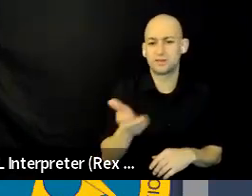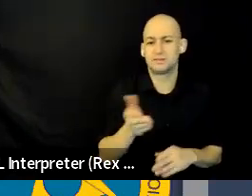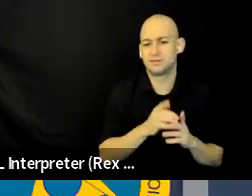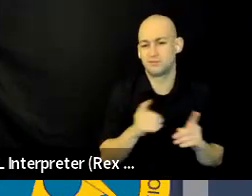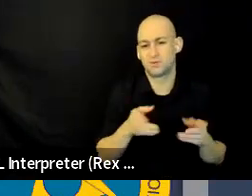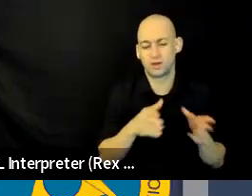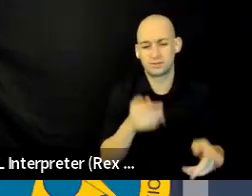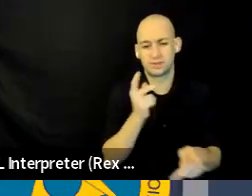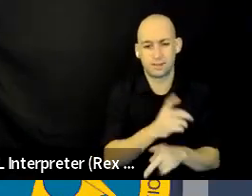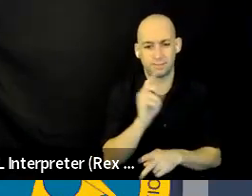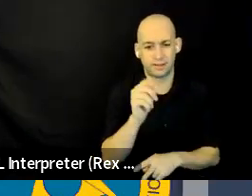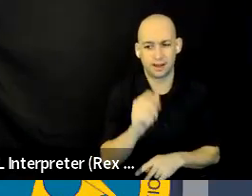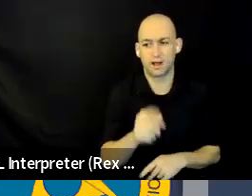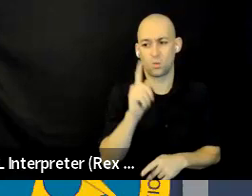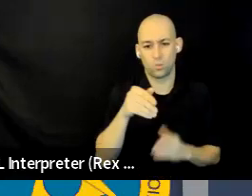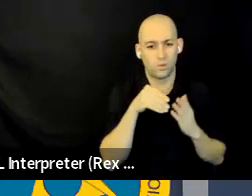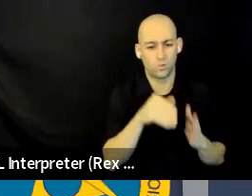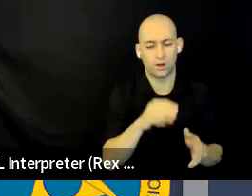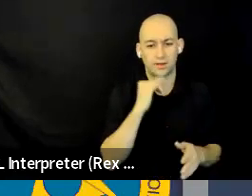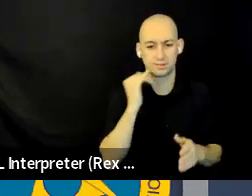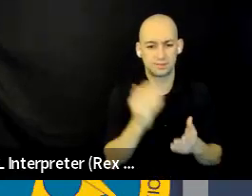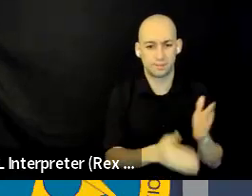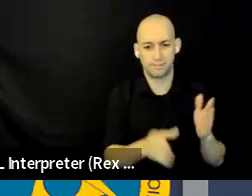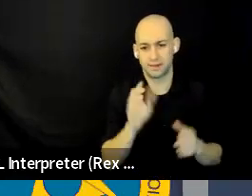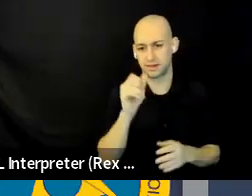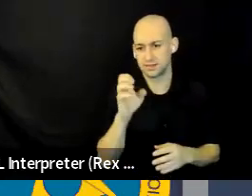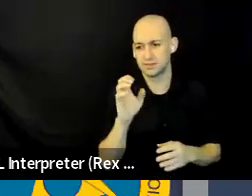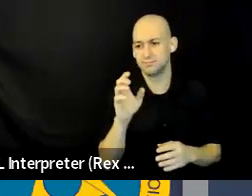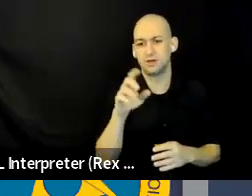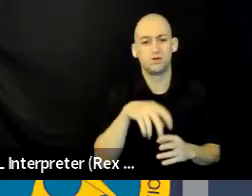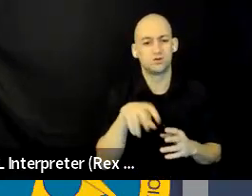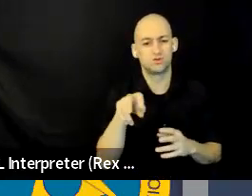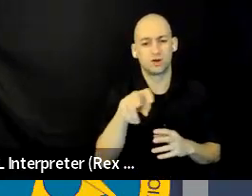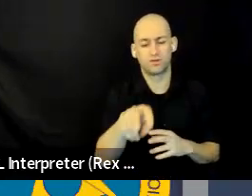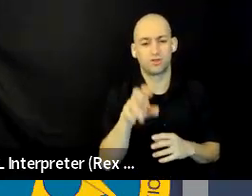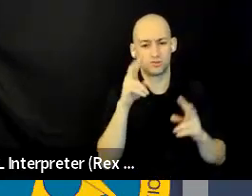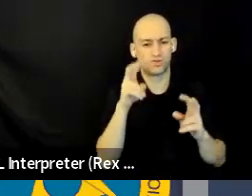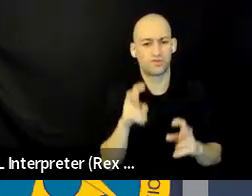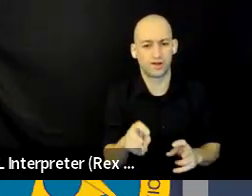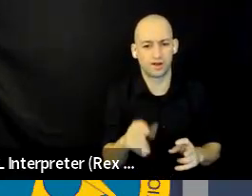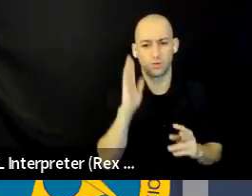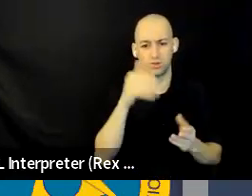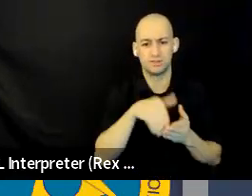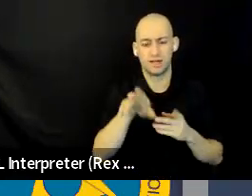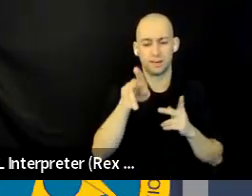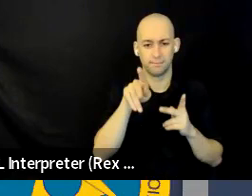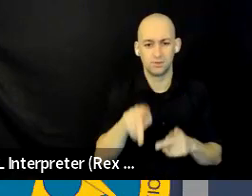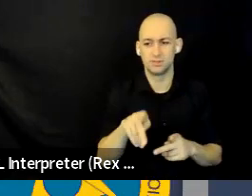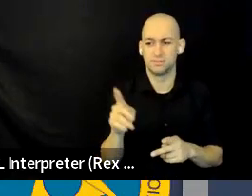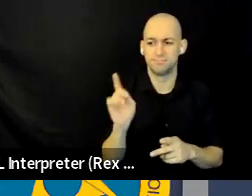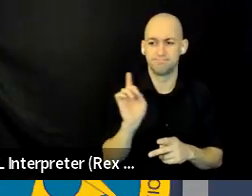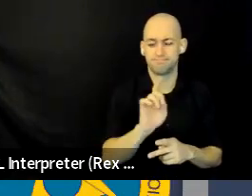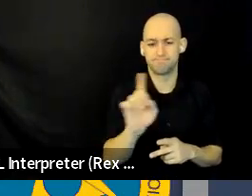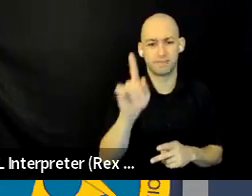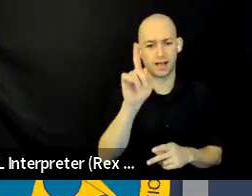keep data. So one way is, in some cases, we do what they call a travel survey. And so we will send something out to the public and say, how are you making those